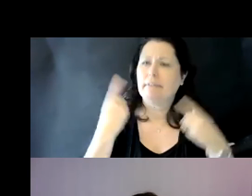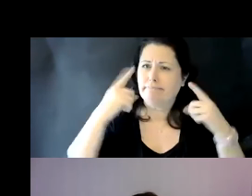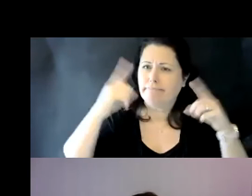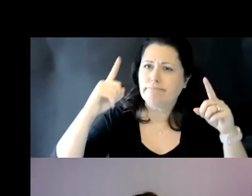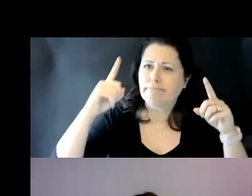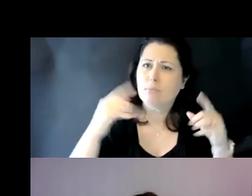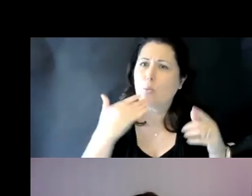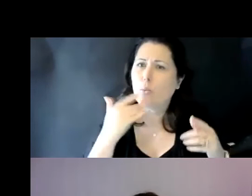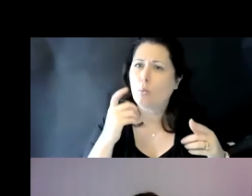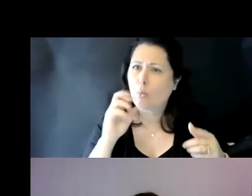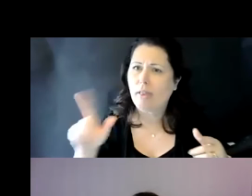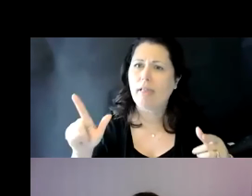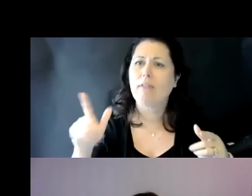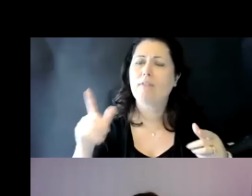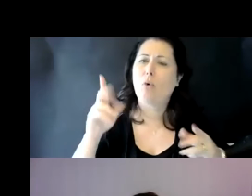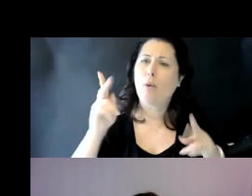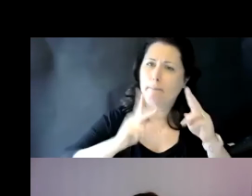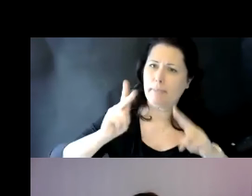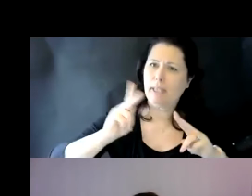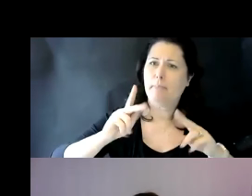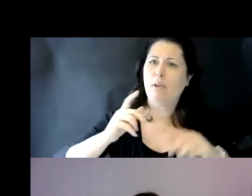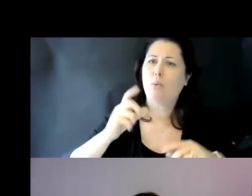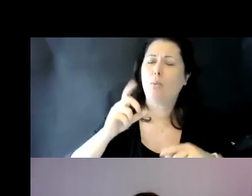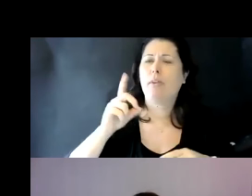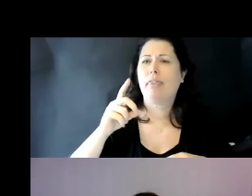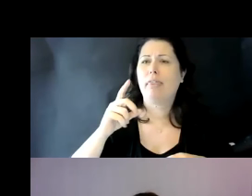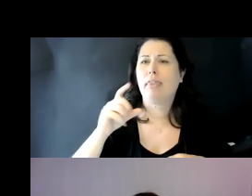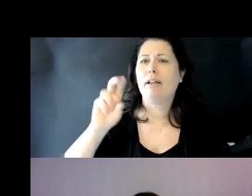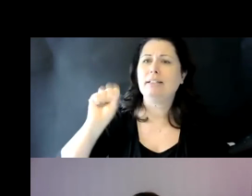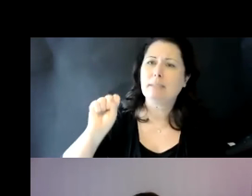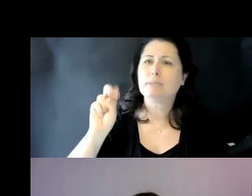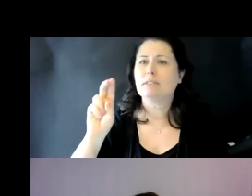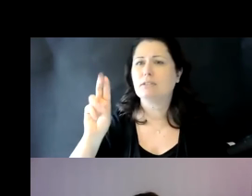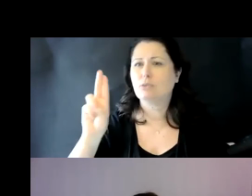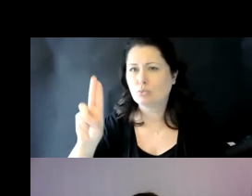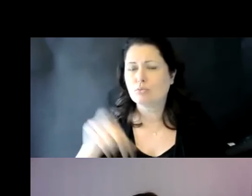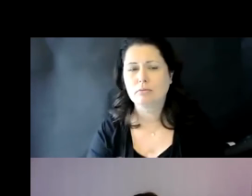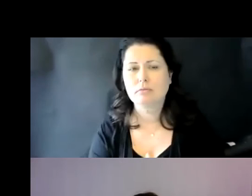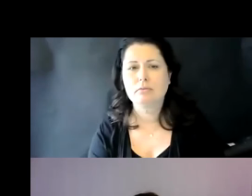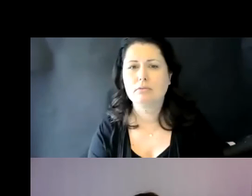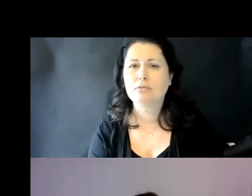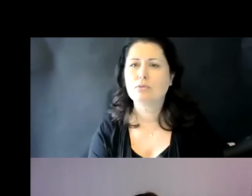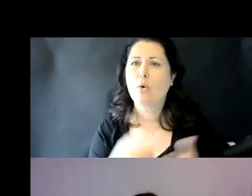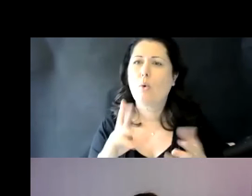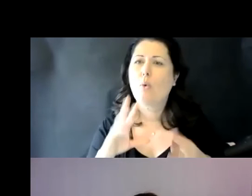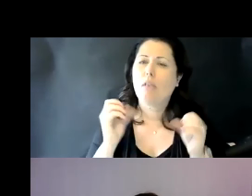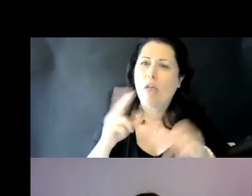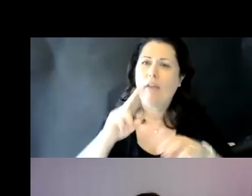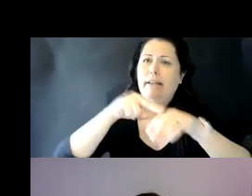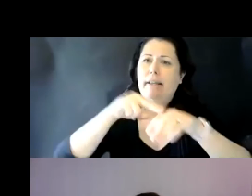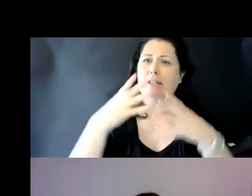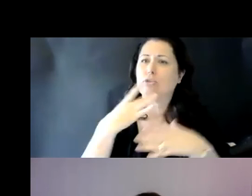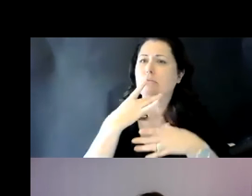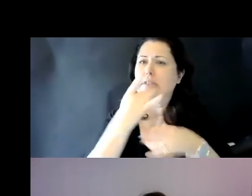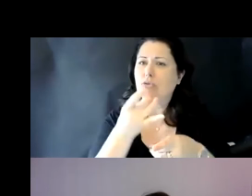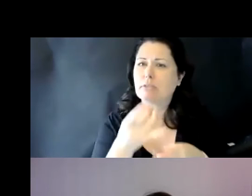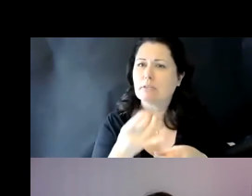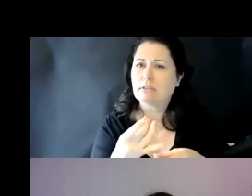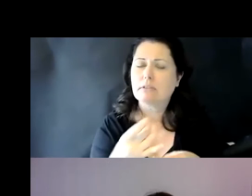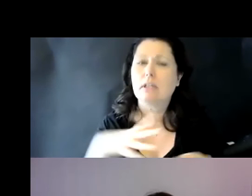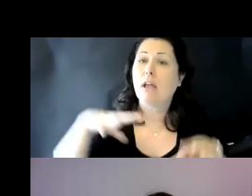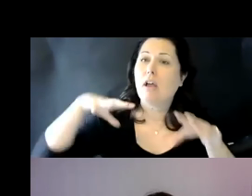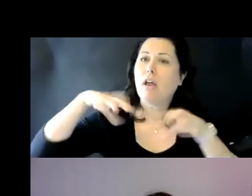extensively with people who are using substances and its development. So we got a lot of national and international interest. And it was also